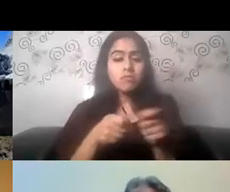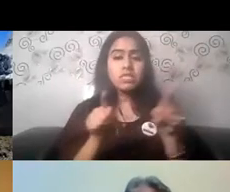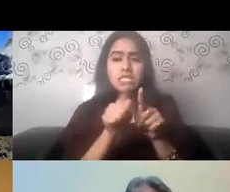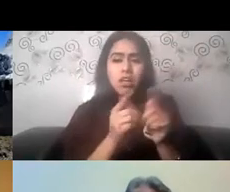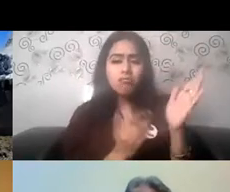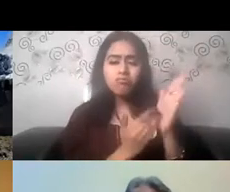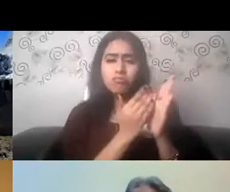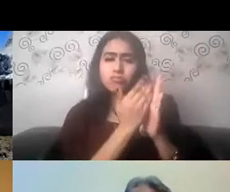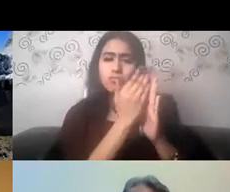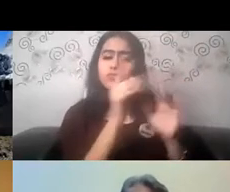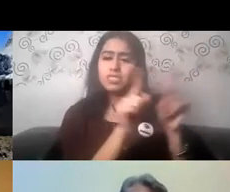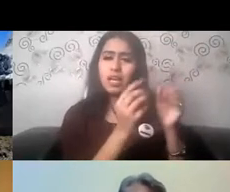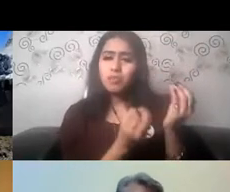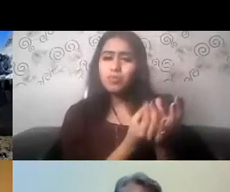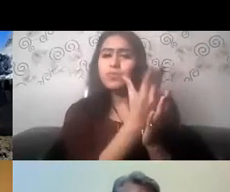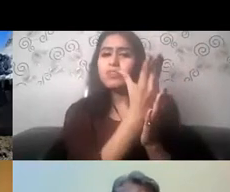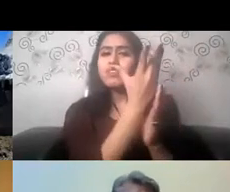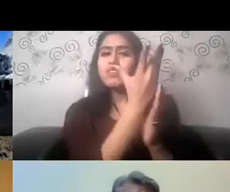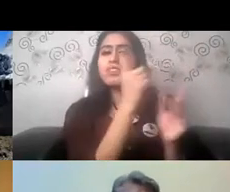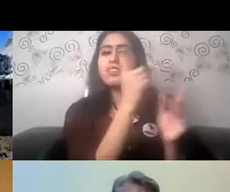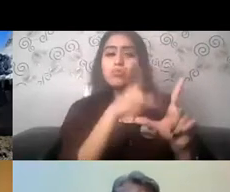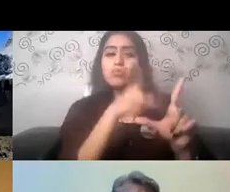3 in just less than 2 years.